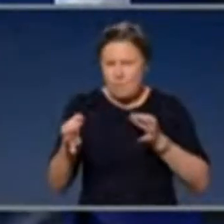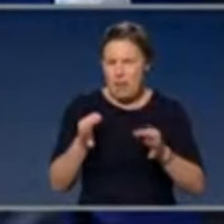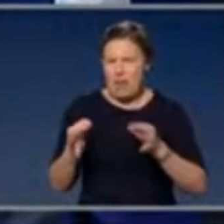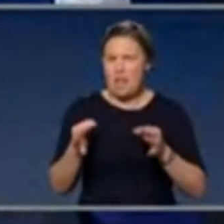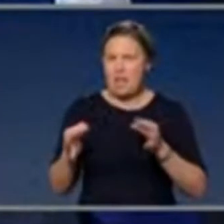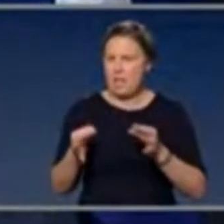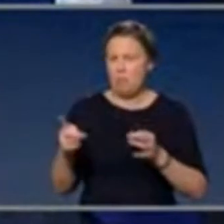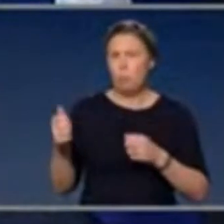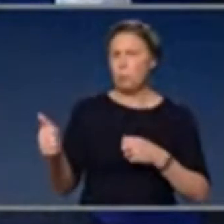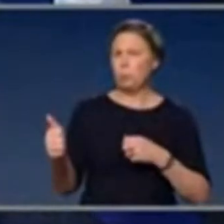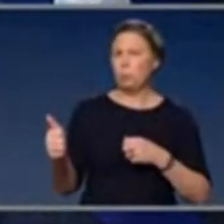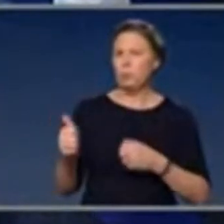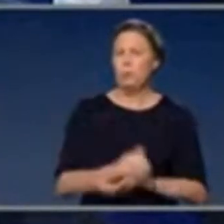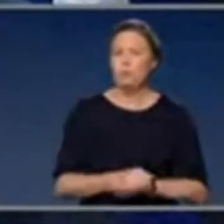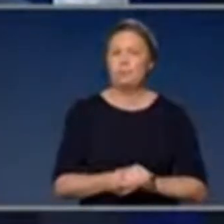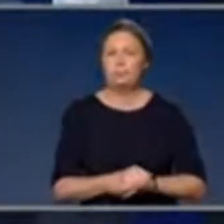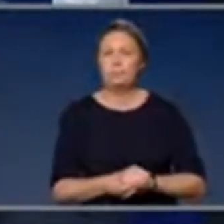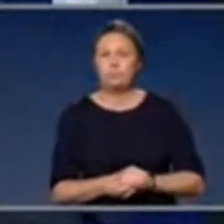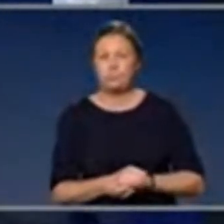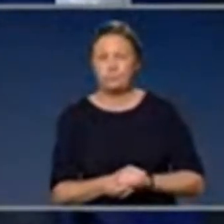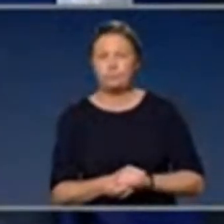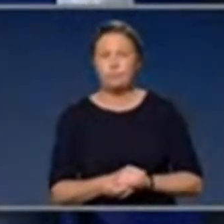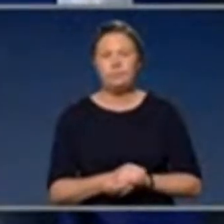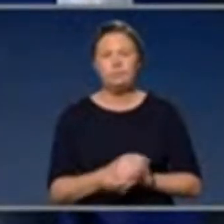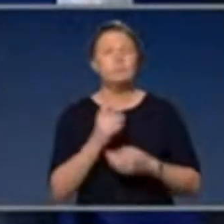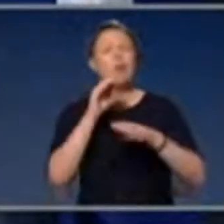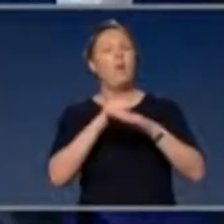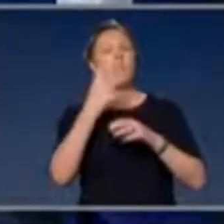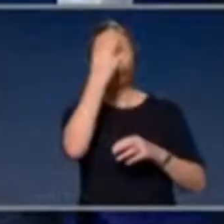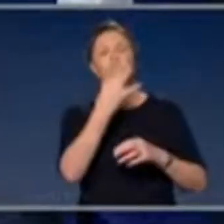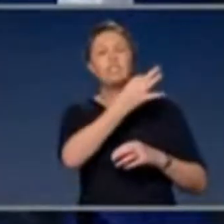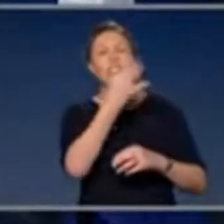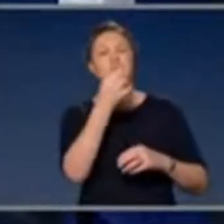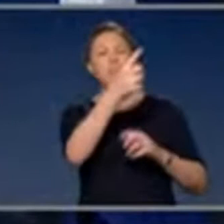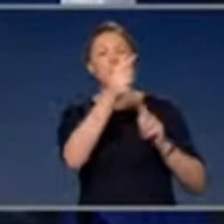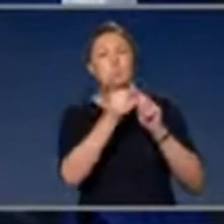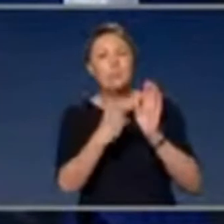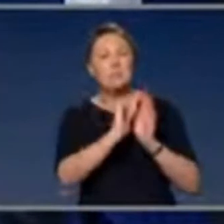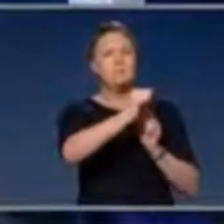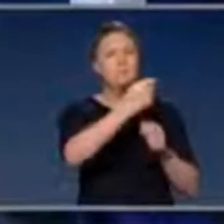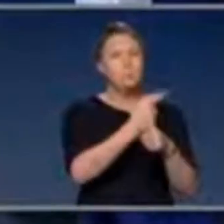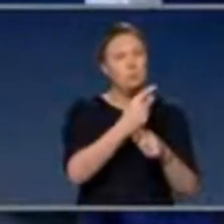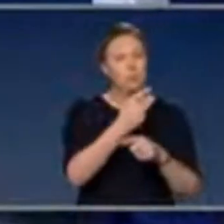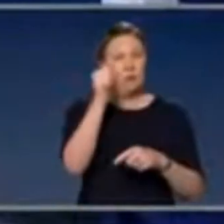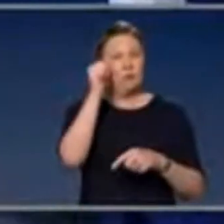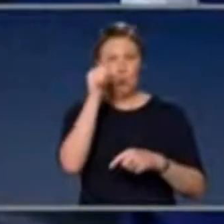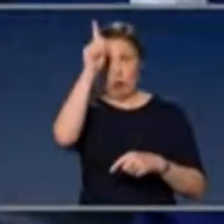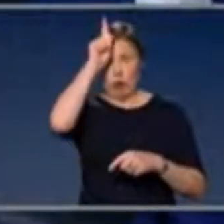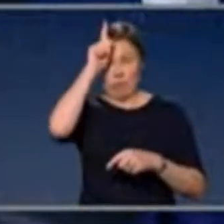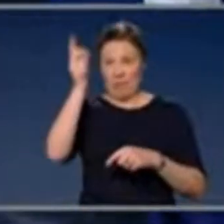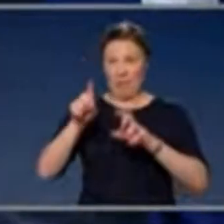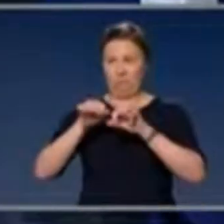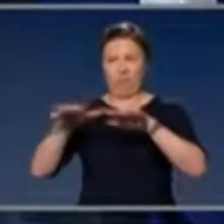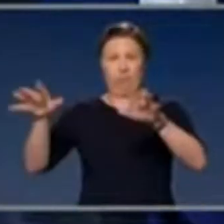with their strong application. I'd make another point about the French situation you refer to, and we've seen similar rather alarming results in